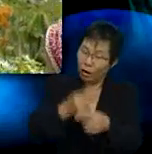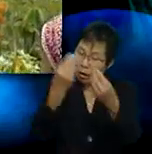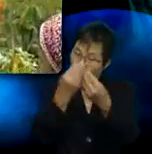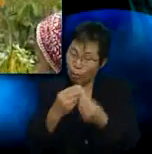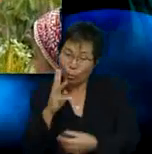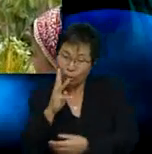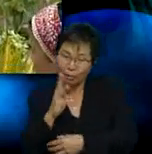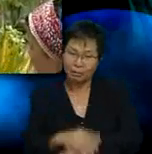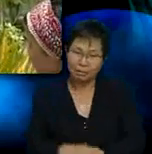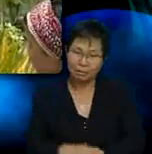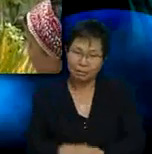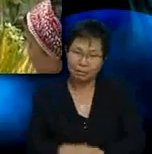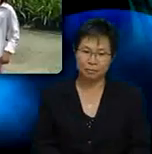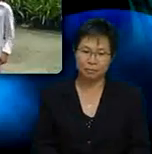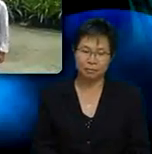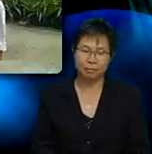of water.